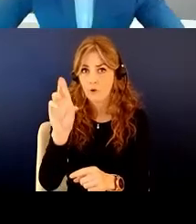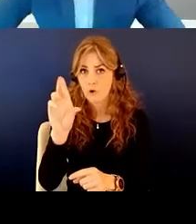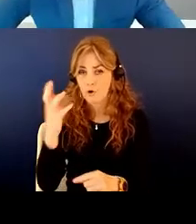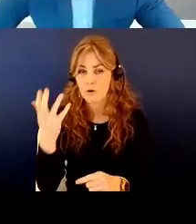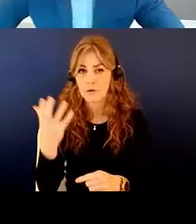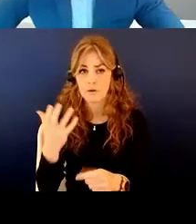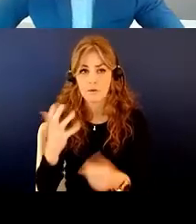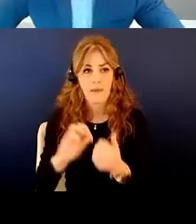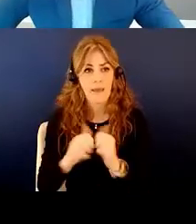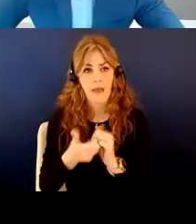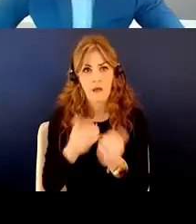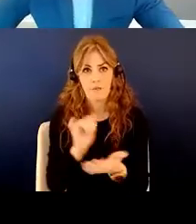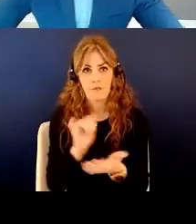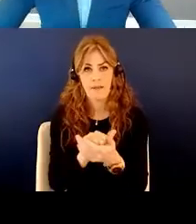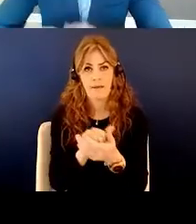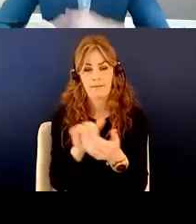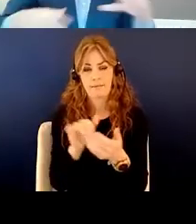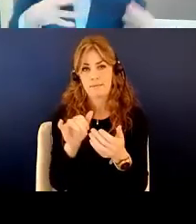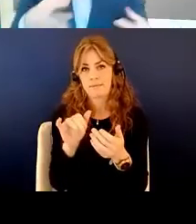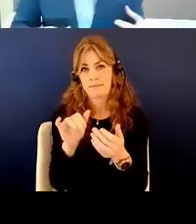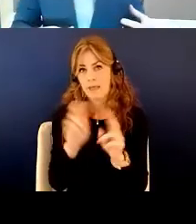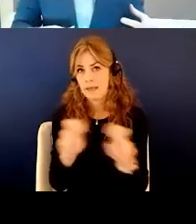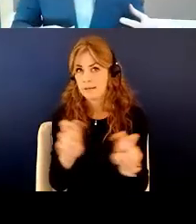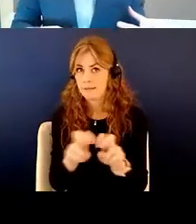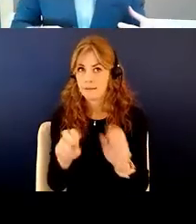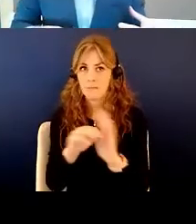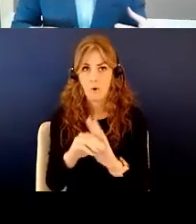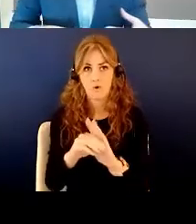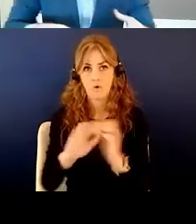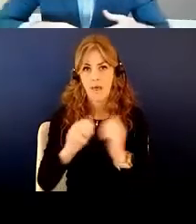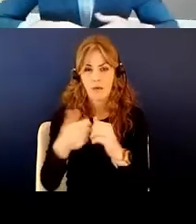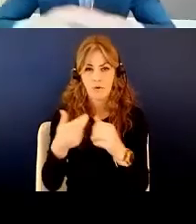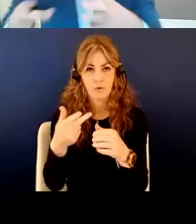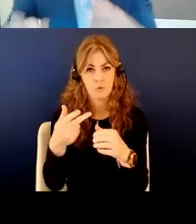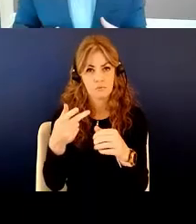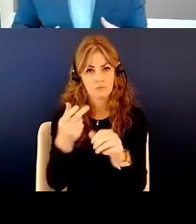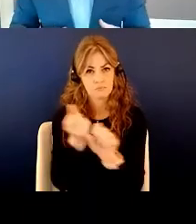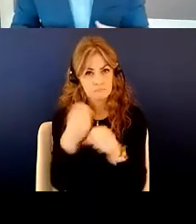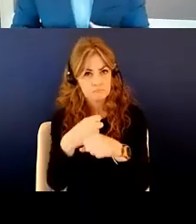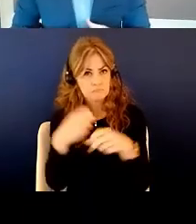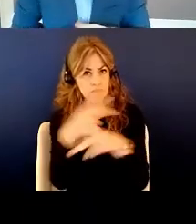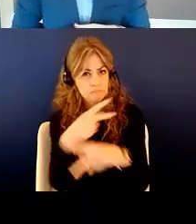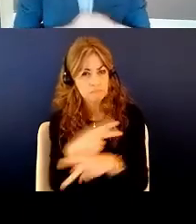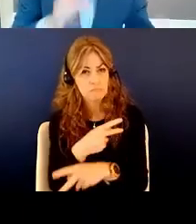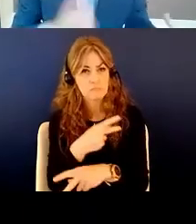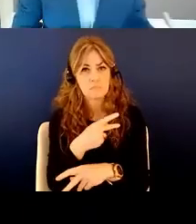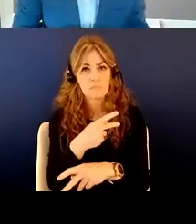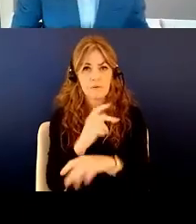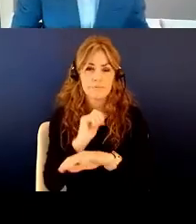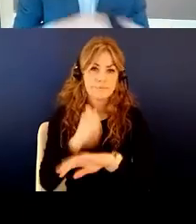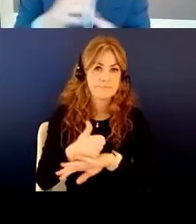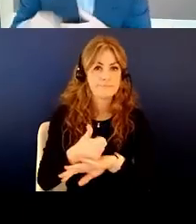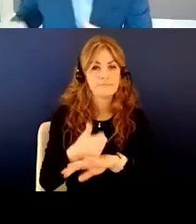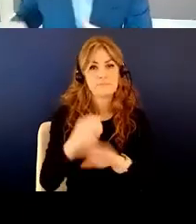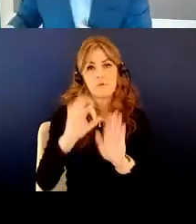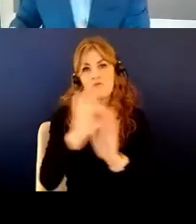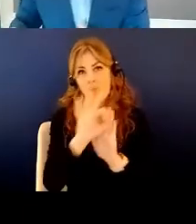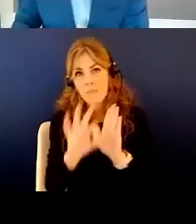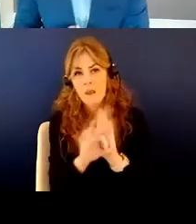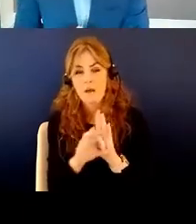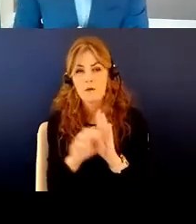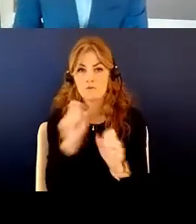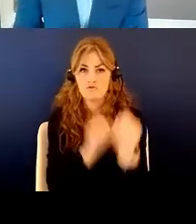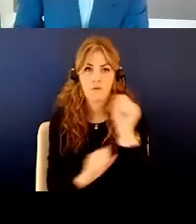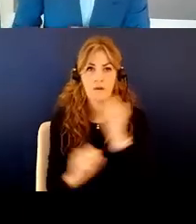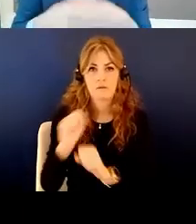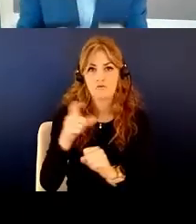a meta-analytic model is calculated, all those rely on a set of formulas and strategies that have been developed